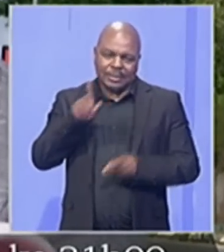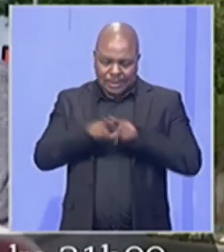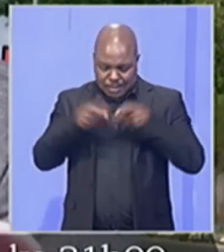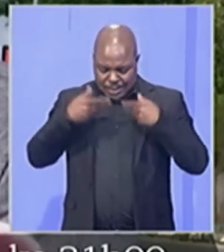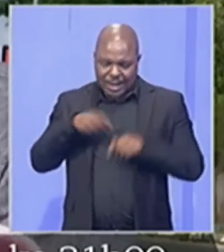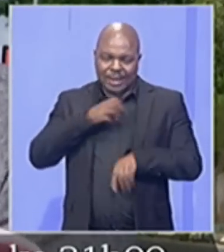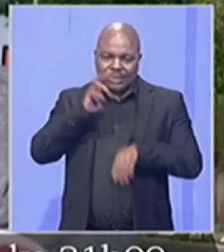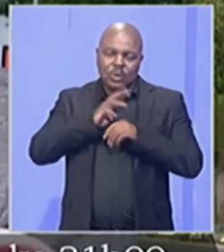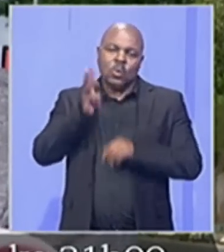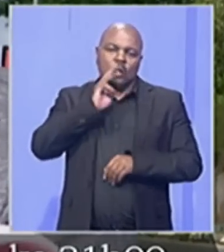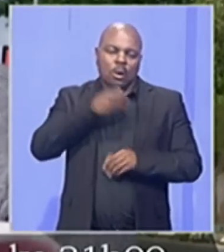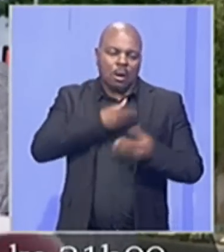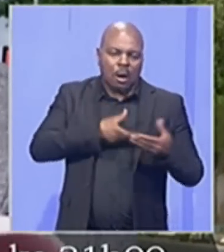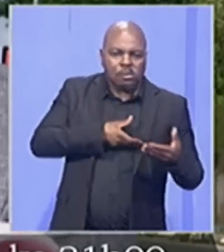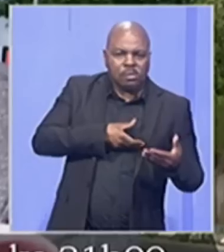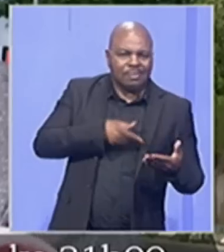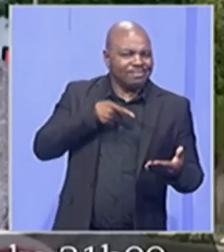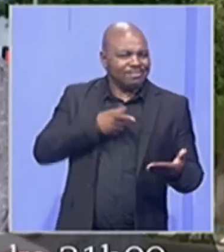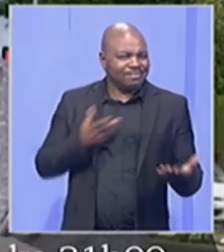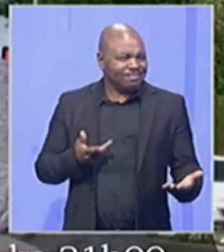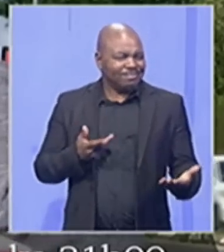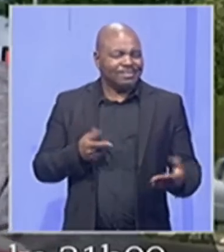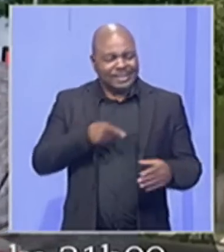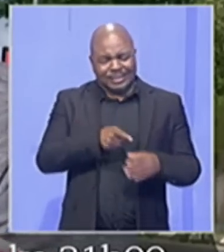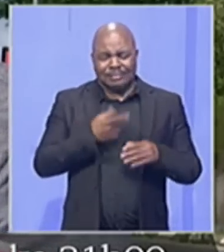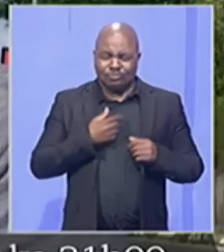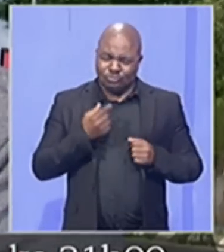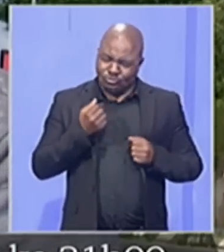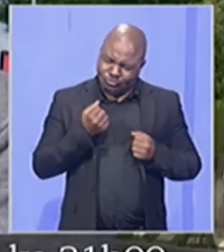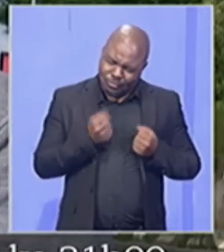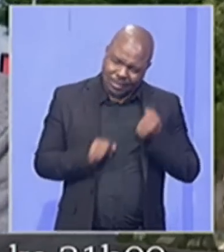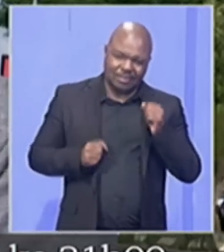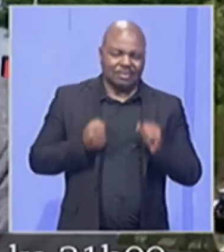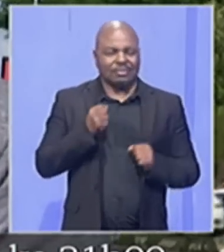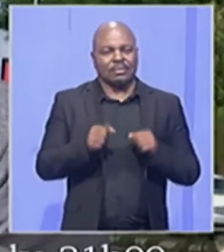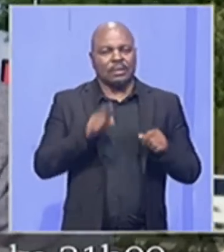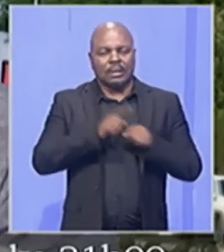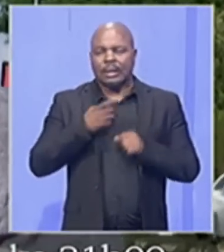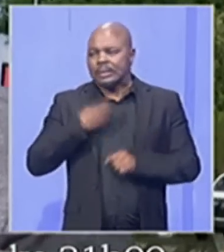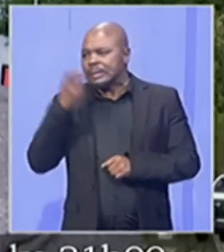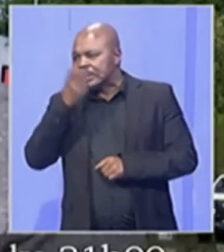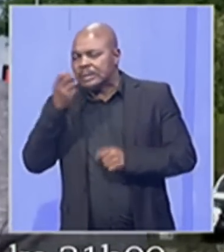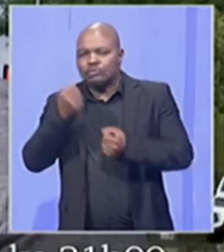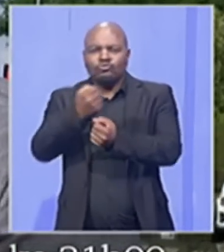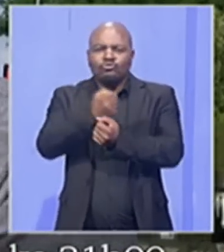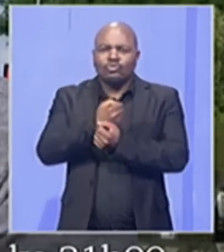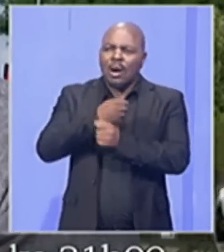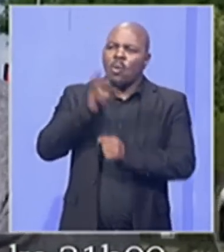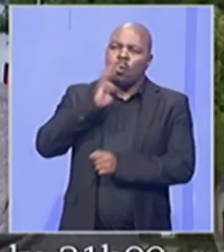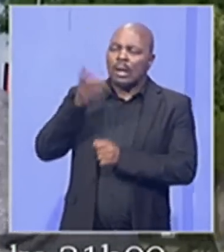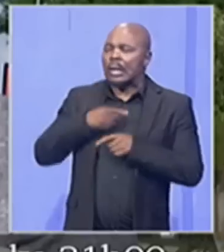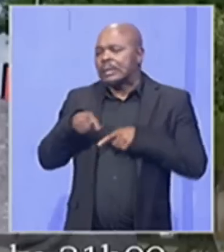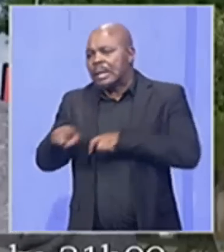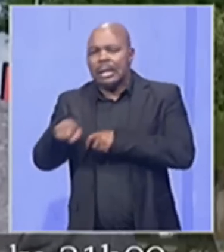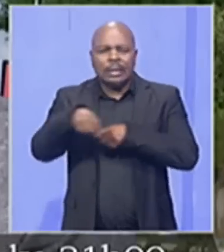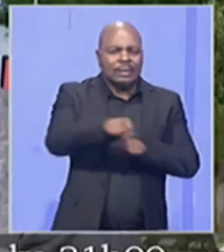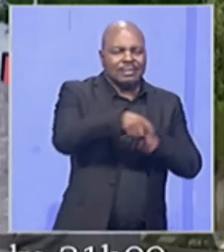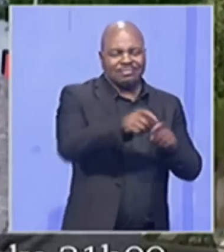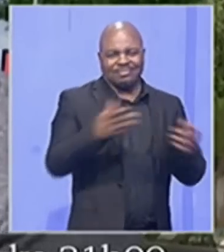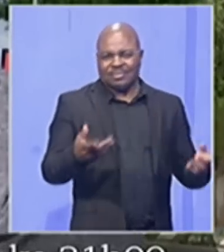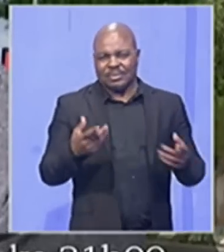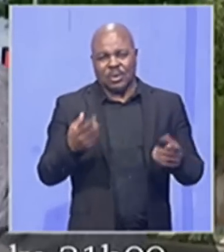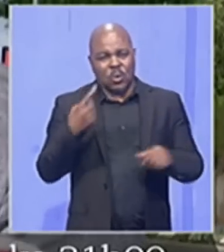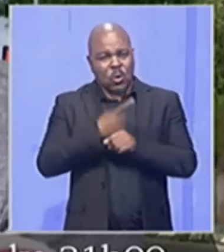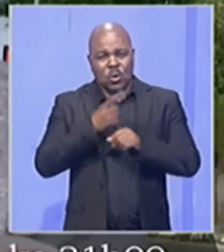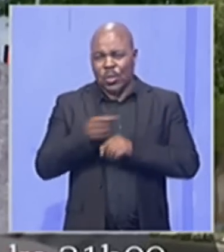hydrated because I'm a breastfeeding mother. It's a battle, and then having to chase water tankers, which is not even always there, or